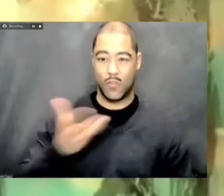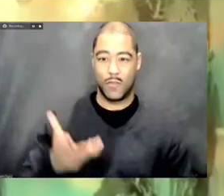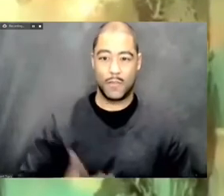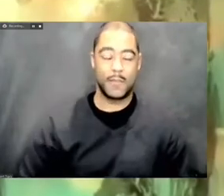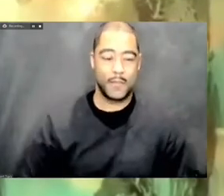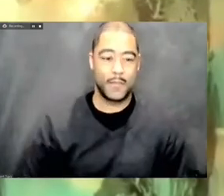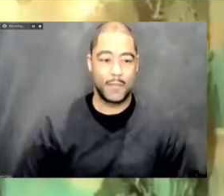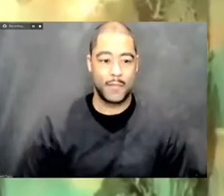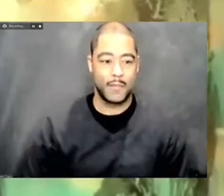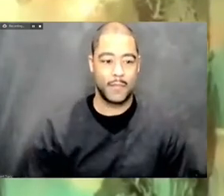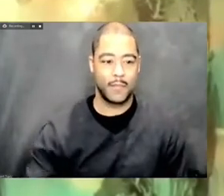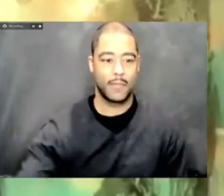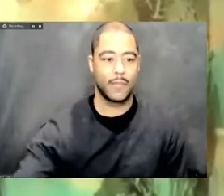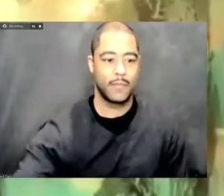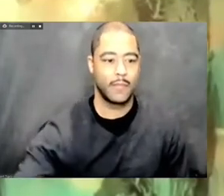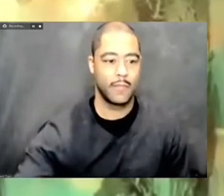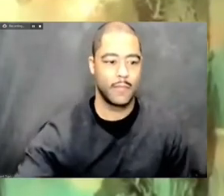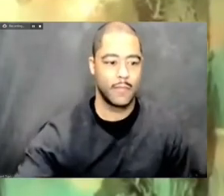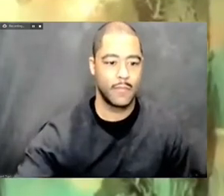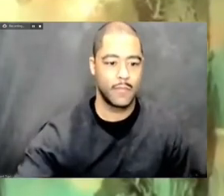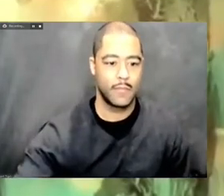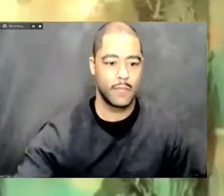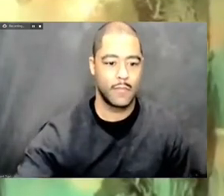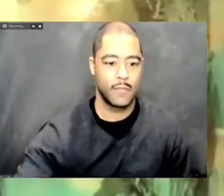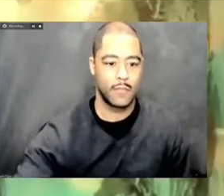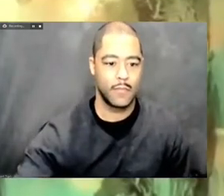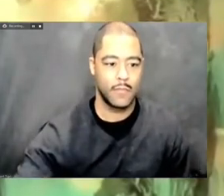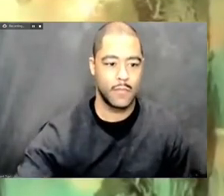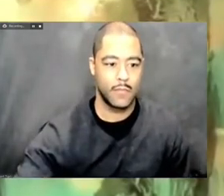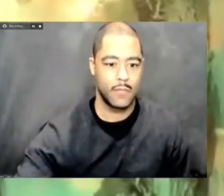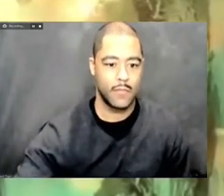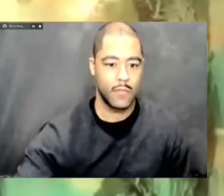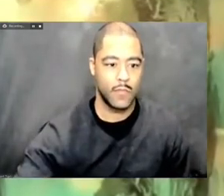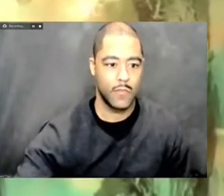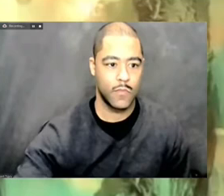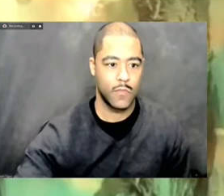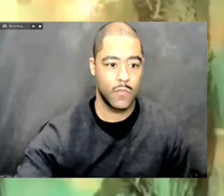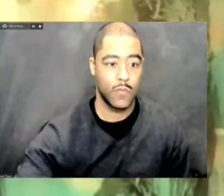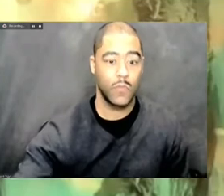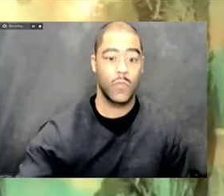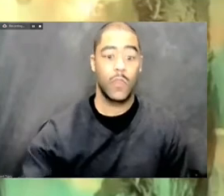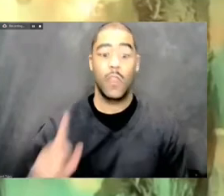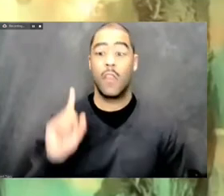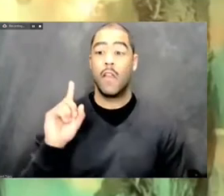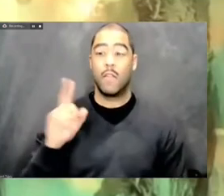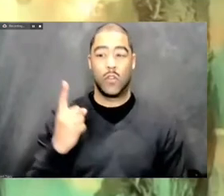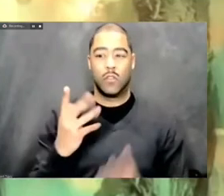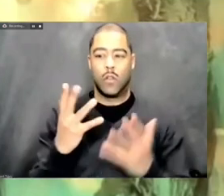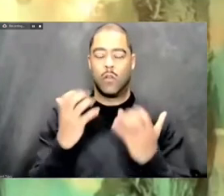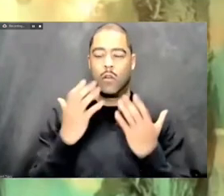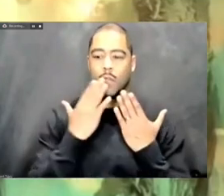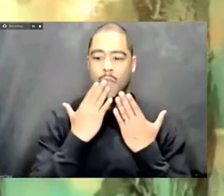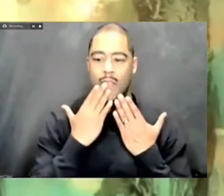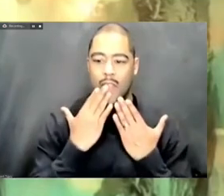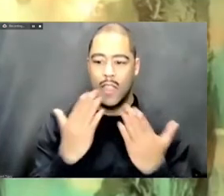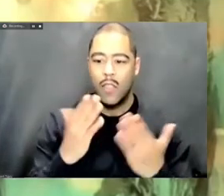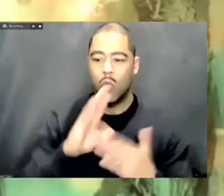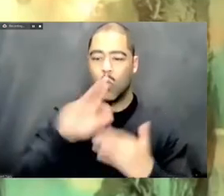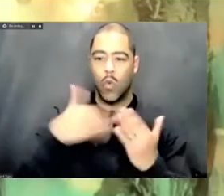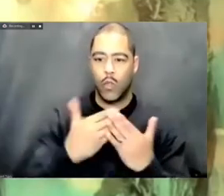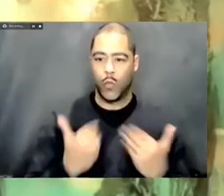I first off just want to say thank you to all the Contra Costa County youth,